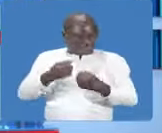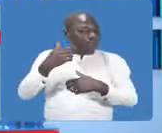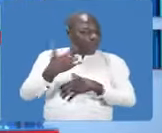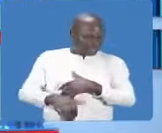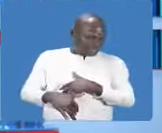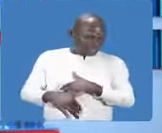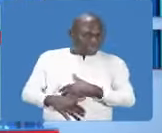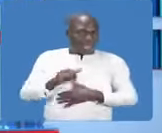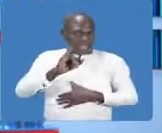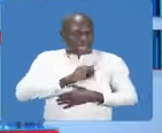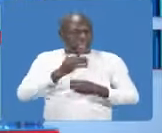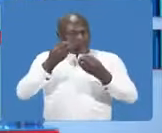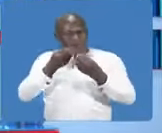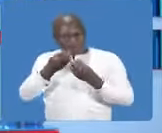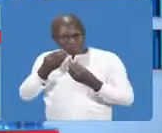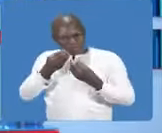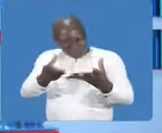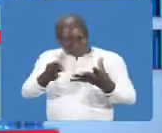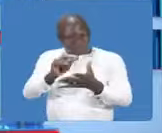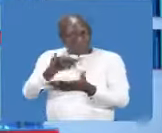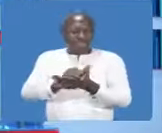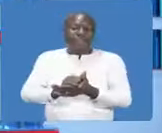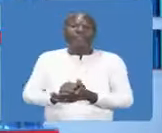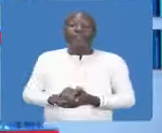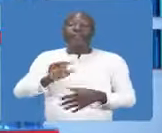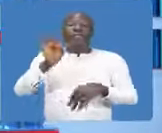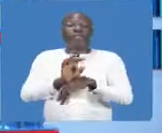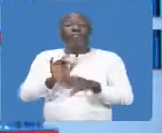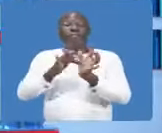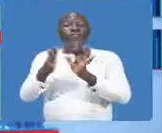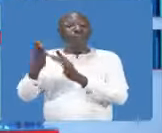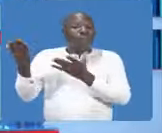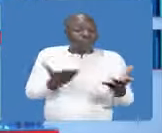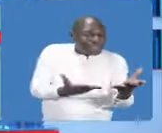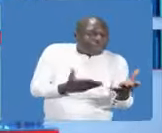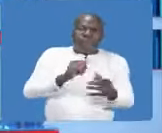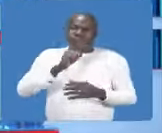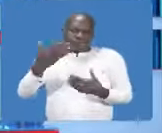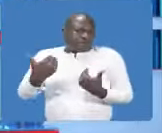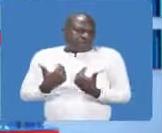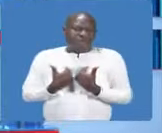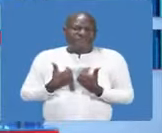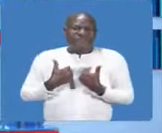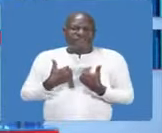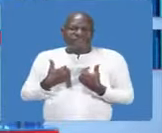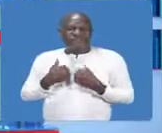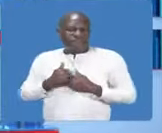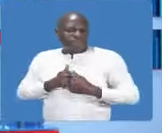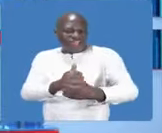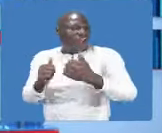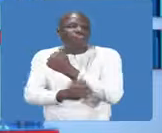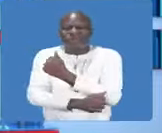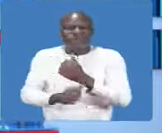catch that we say eni bible ba bia say asori a ewrade yesu christo e de bae no fellowship no ya